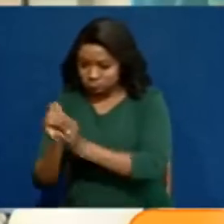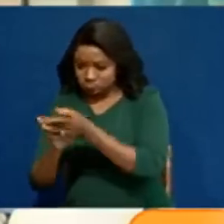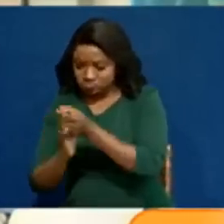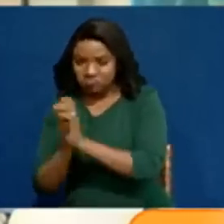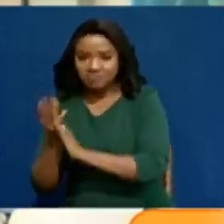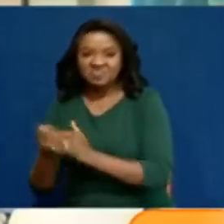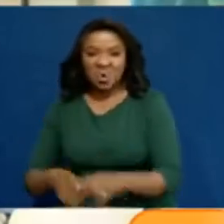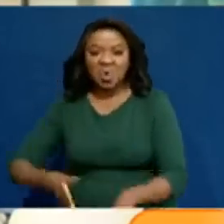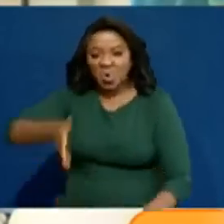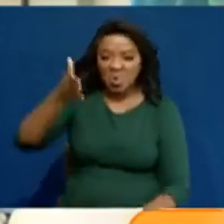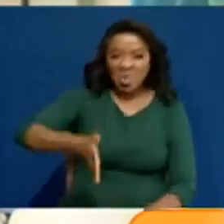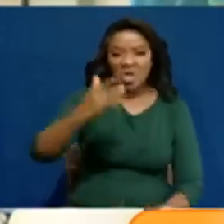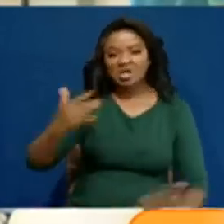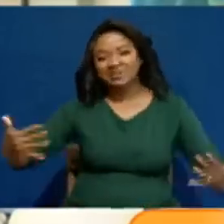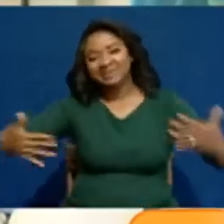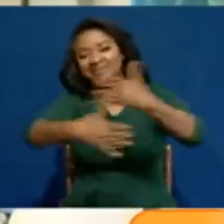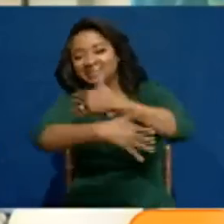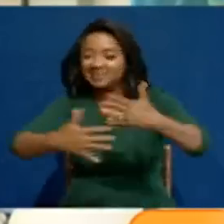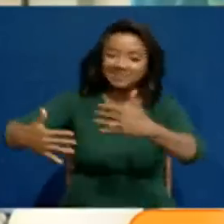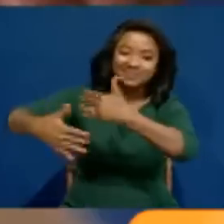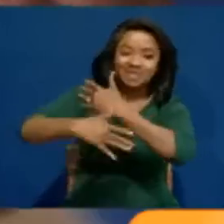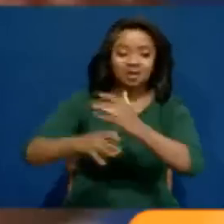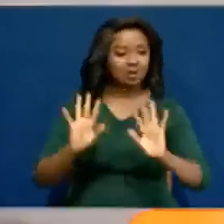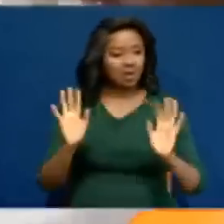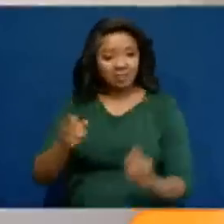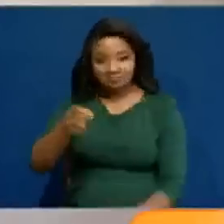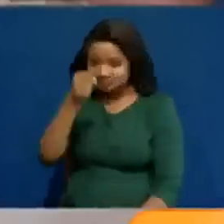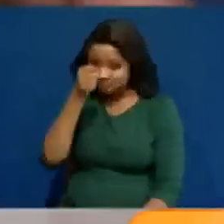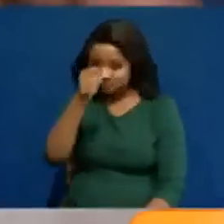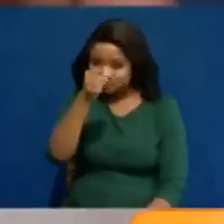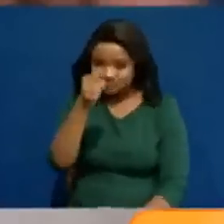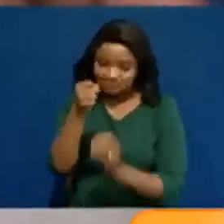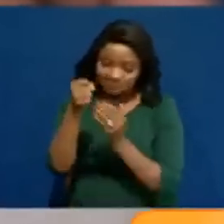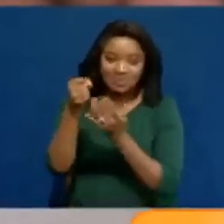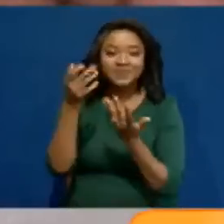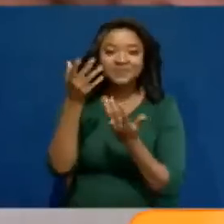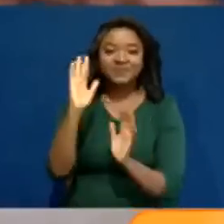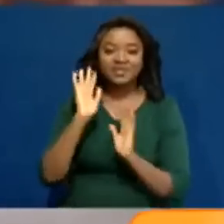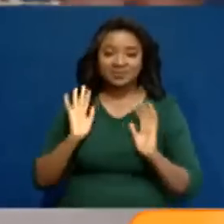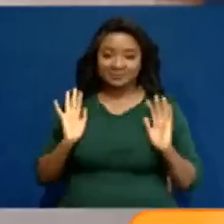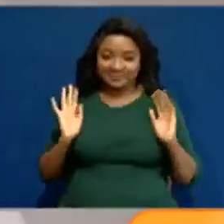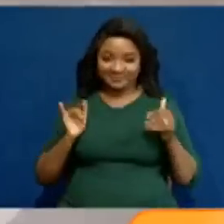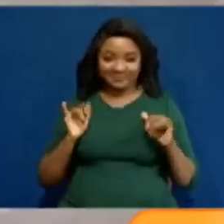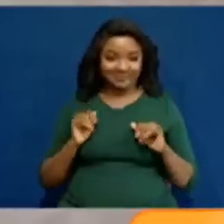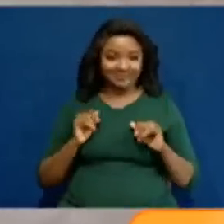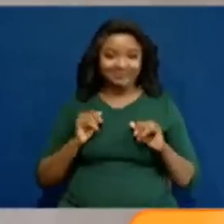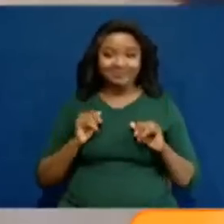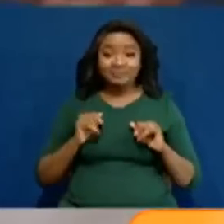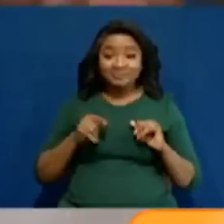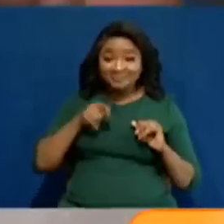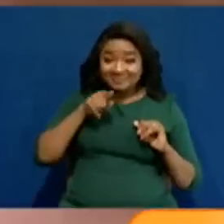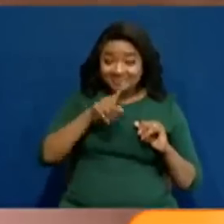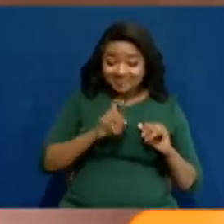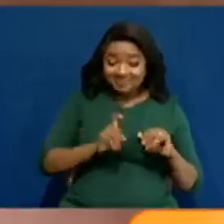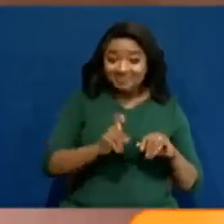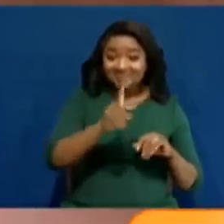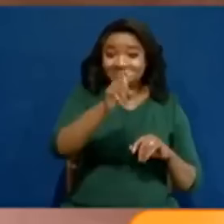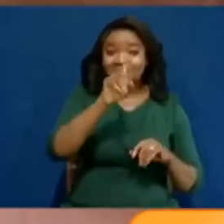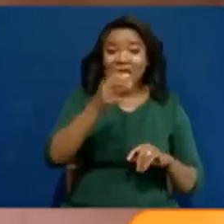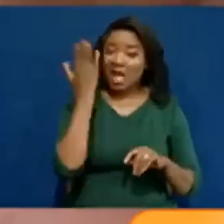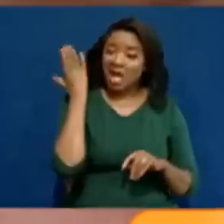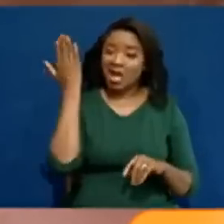greeting people or hugging people, as is normally the norm. Mpox is closely related to smallpox, a virus that was eradicated many